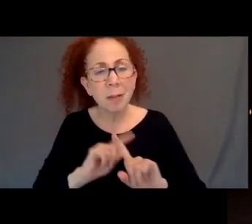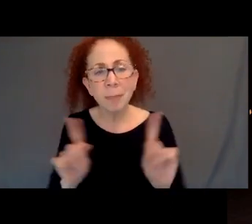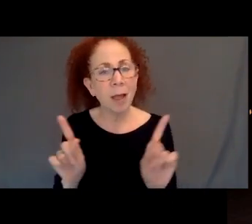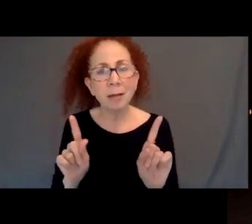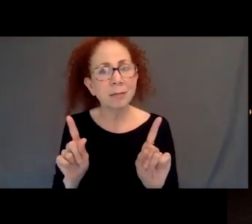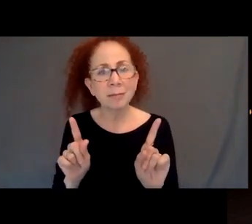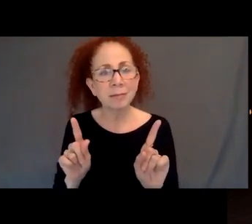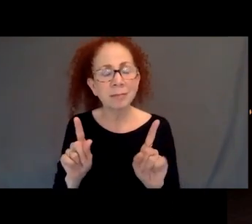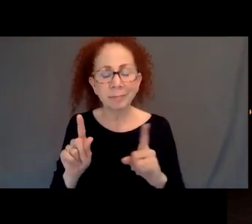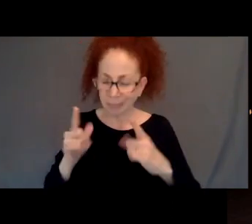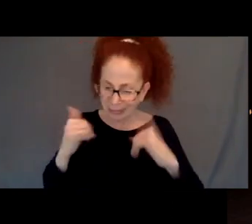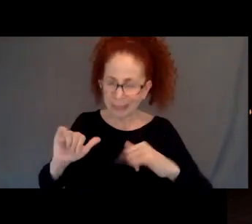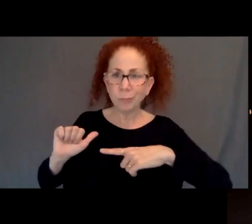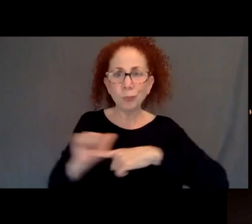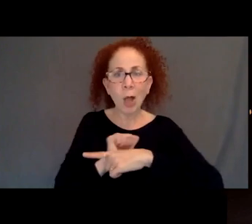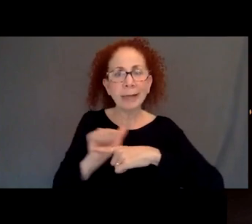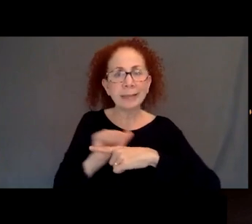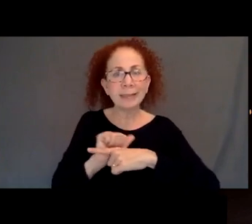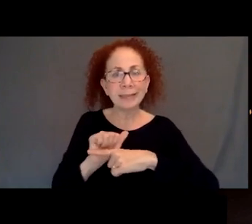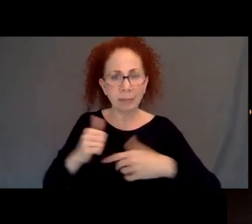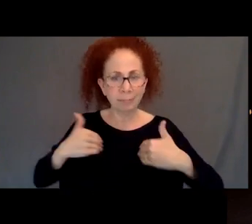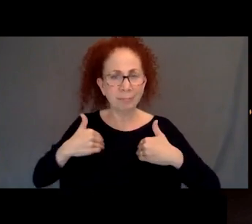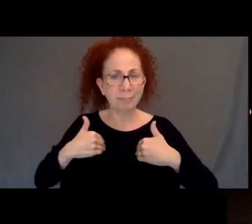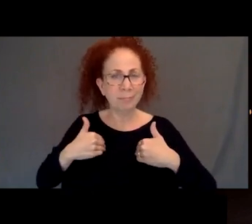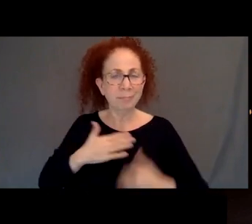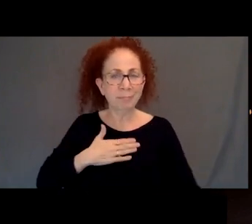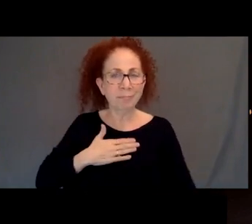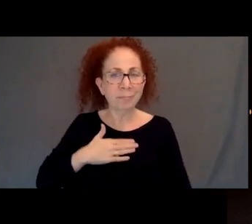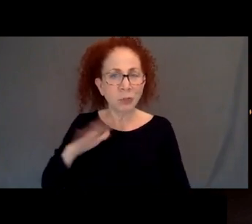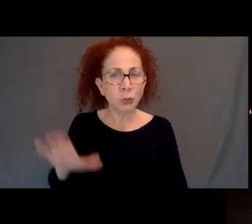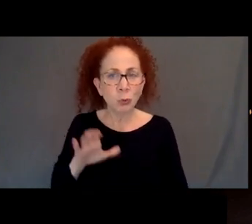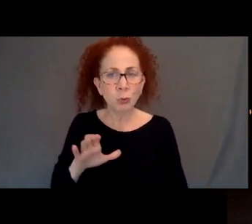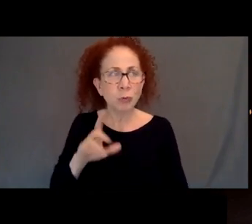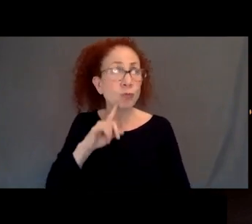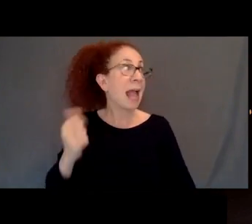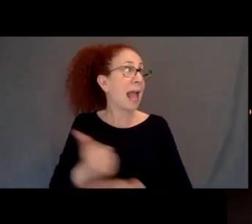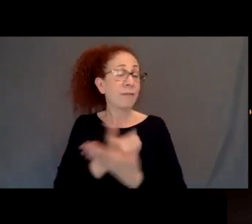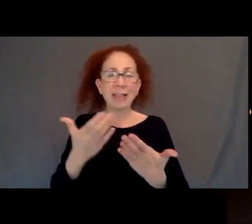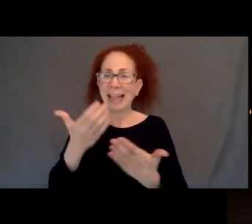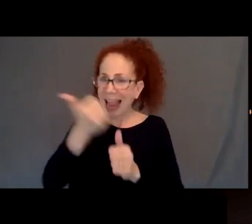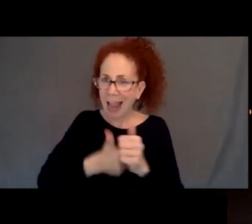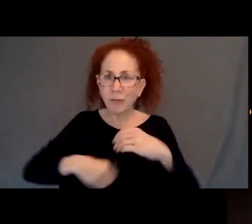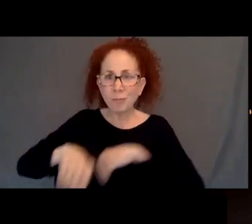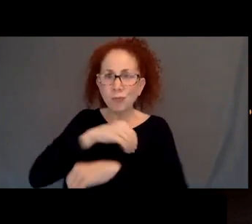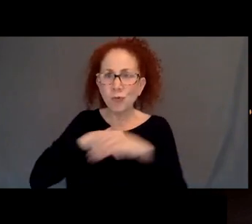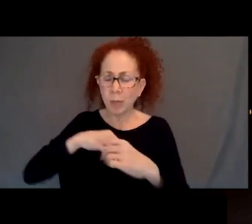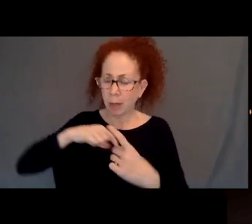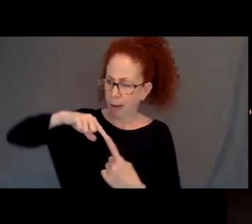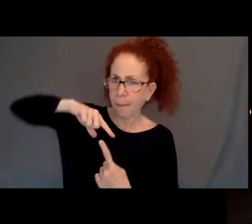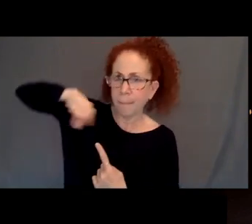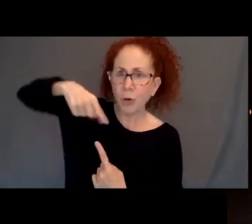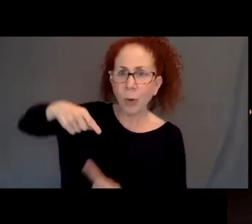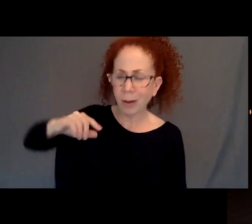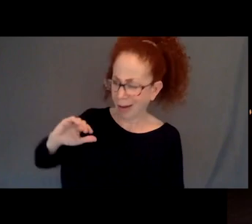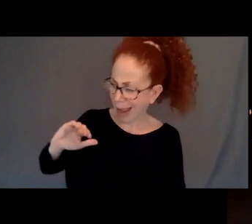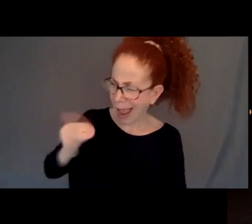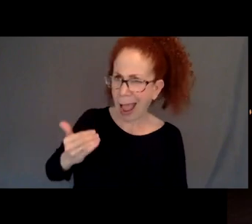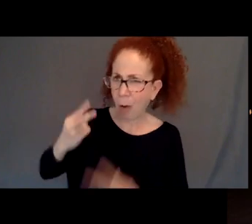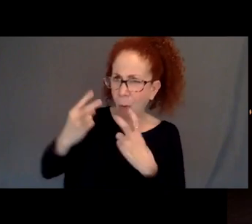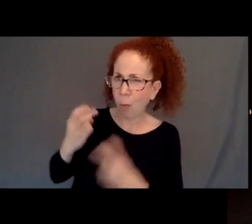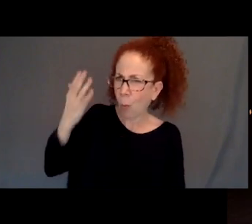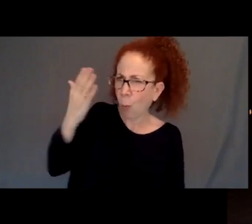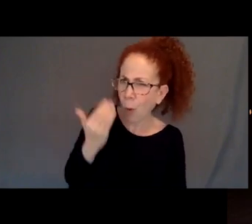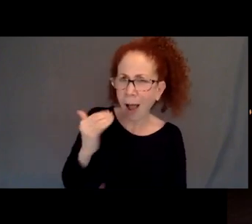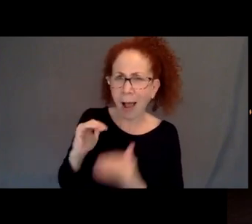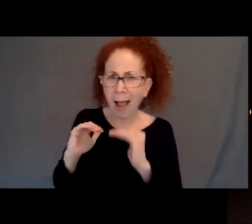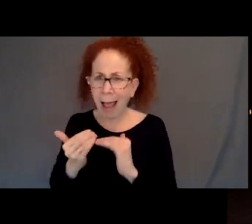is practice. And that's something I personally do. And that's with everything, every movement. How am I doing this pirouette? What does this mean? Why am I doing